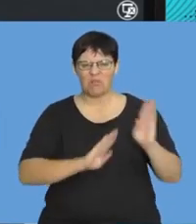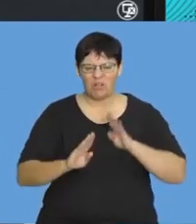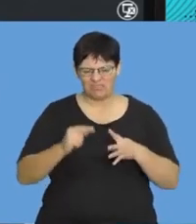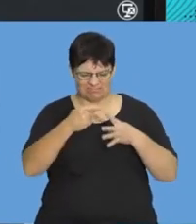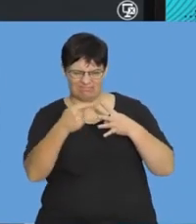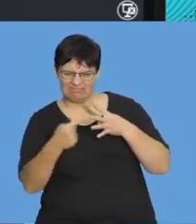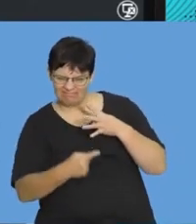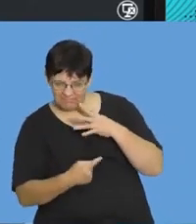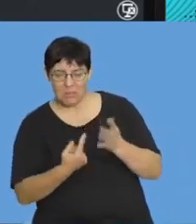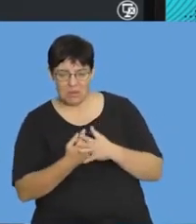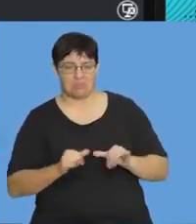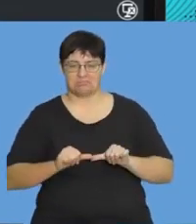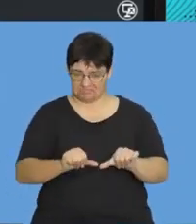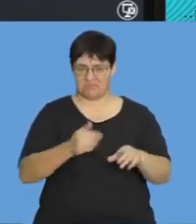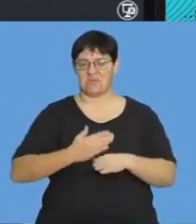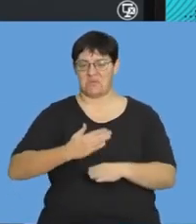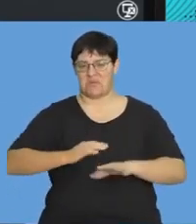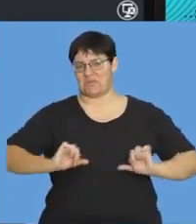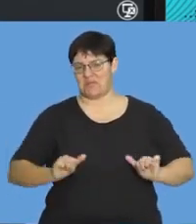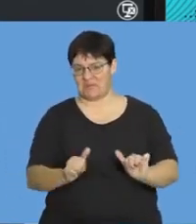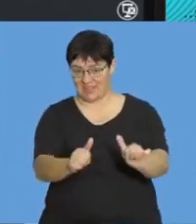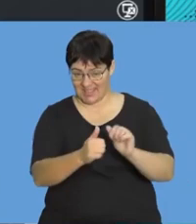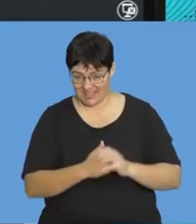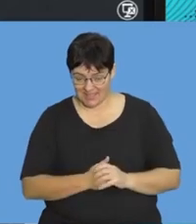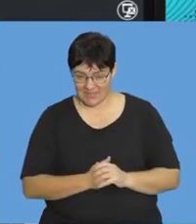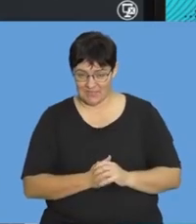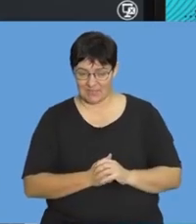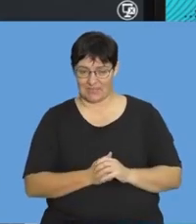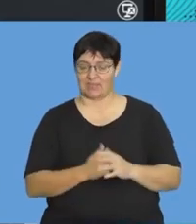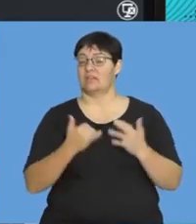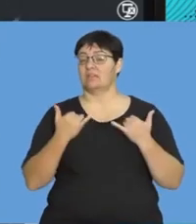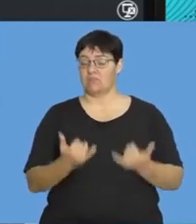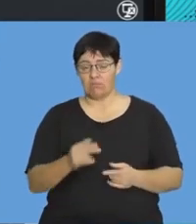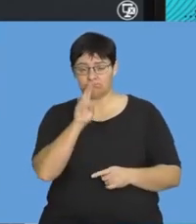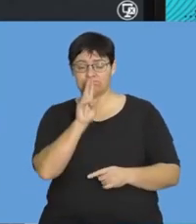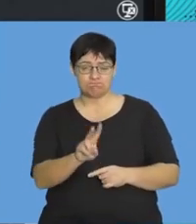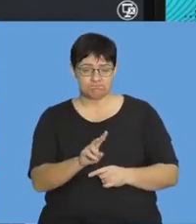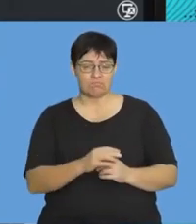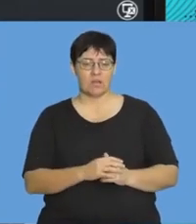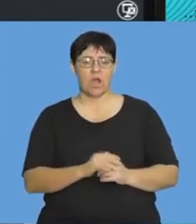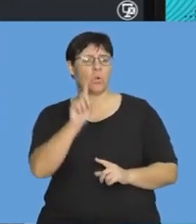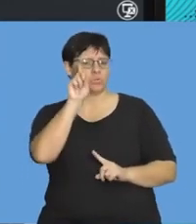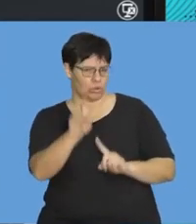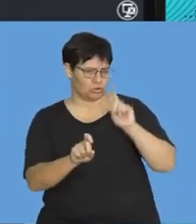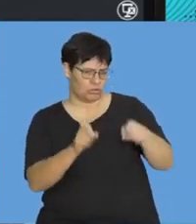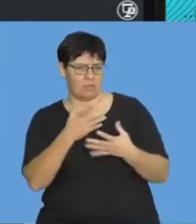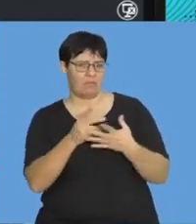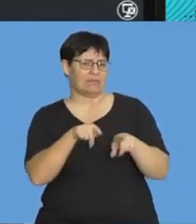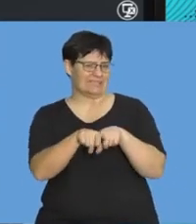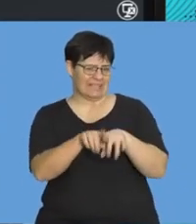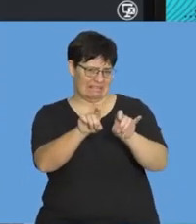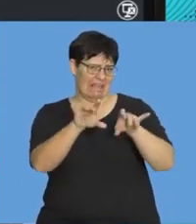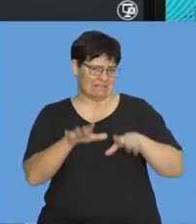that get things ready, right, and going in our bodies. We're now going to look at a few possible questions that we could ask on this